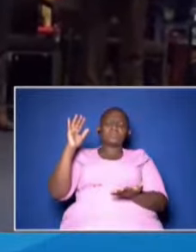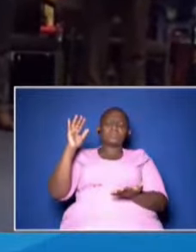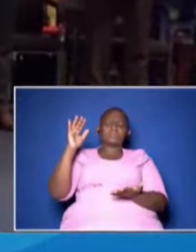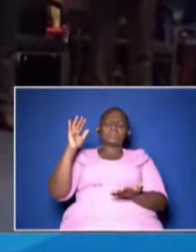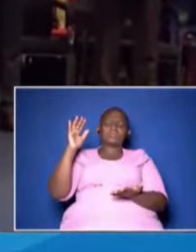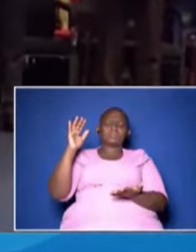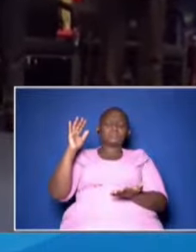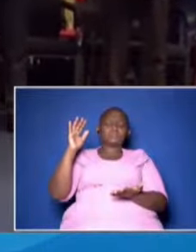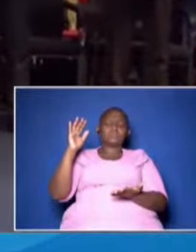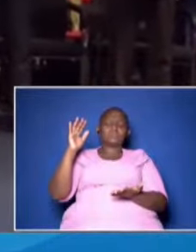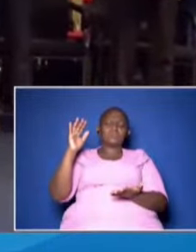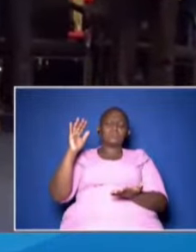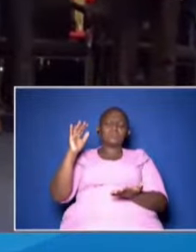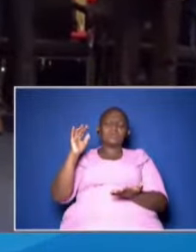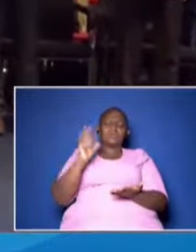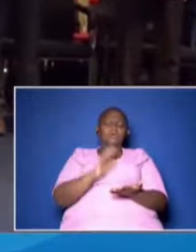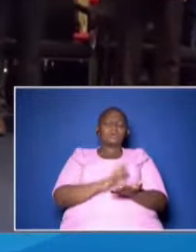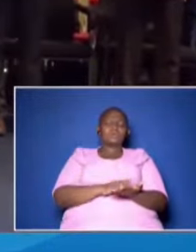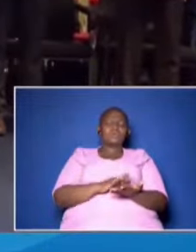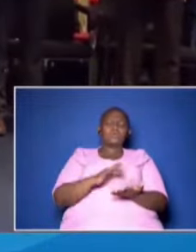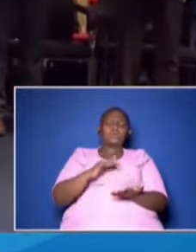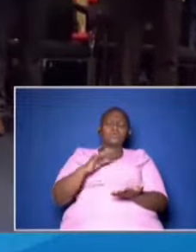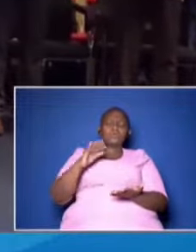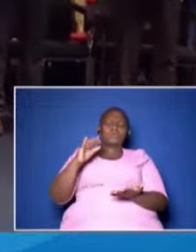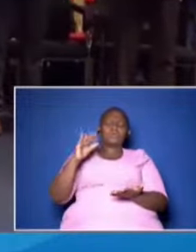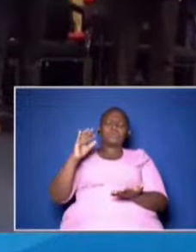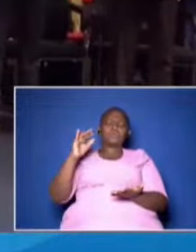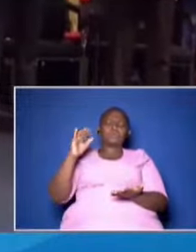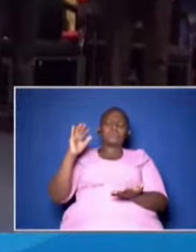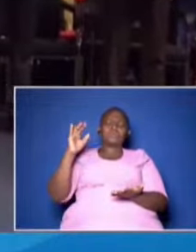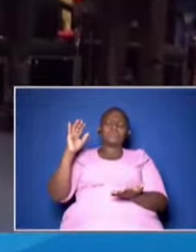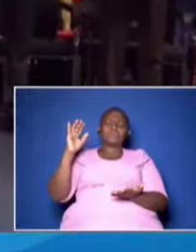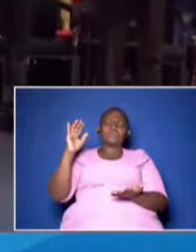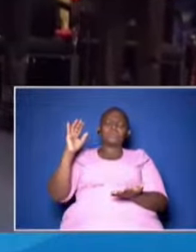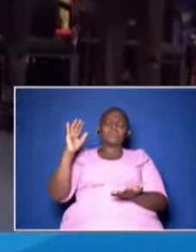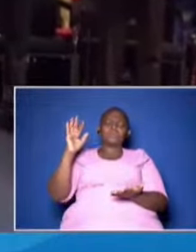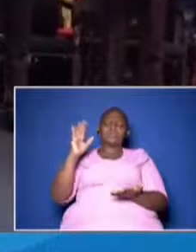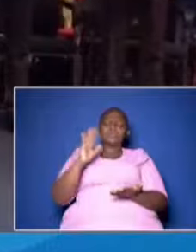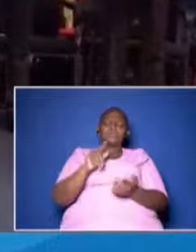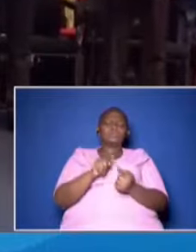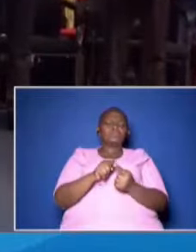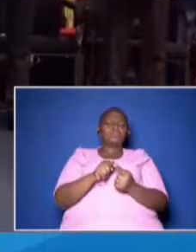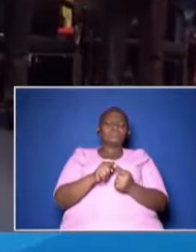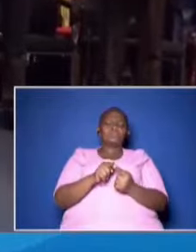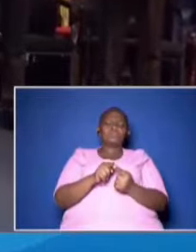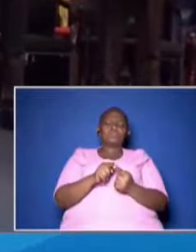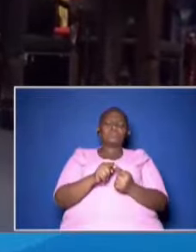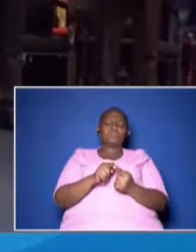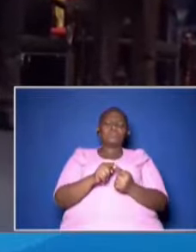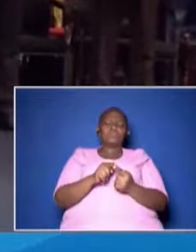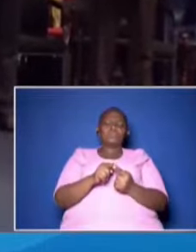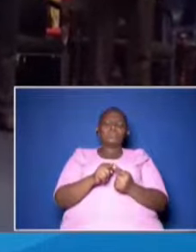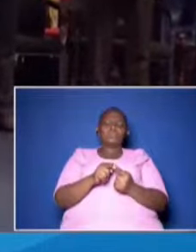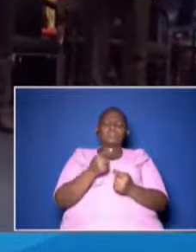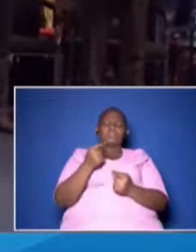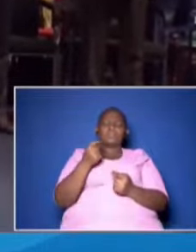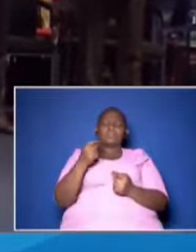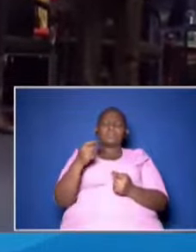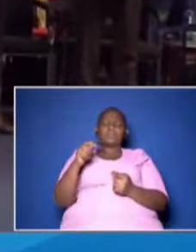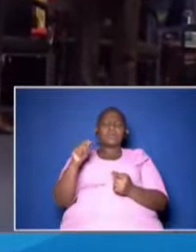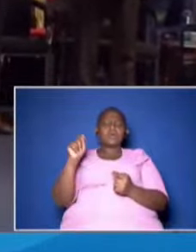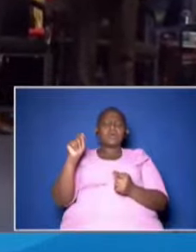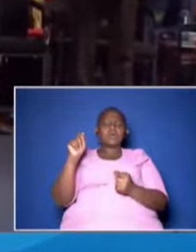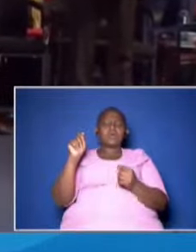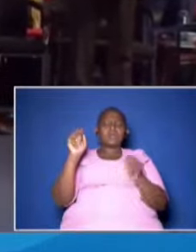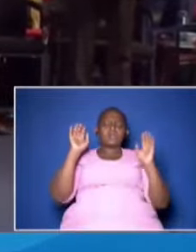Glory sing it glory to the